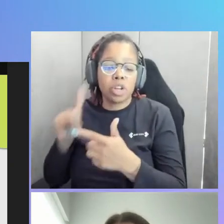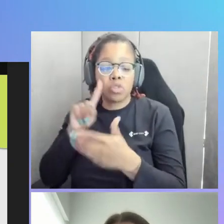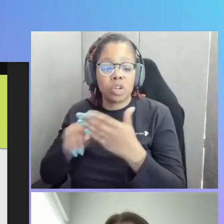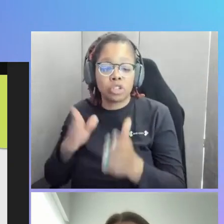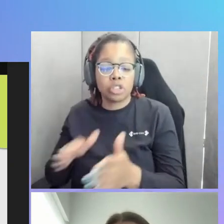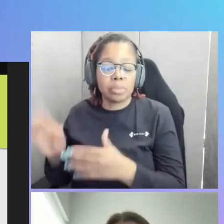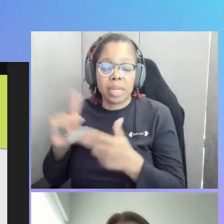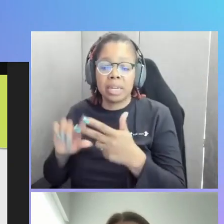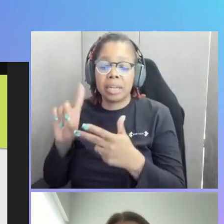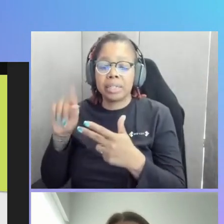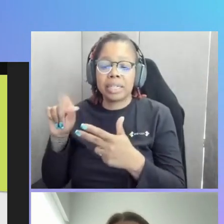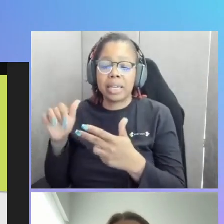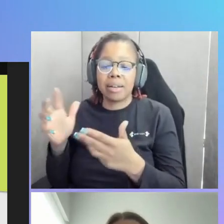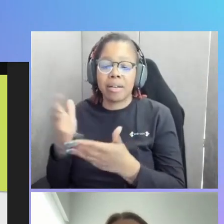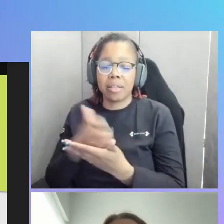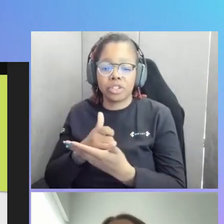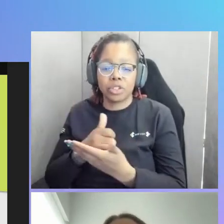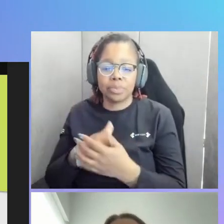data collection.